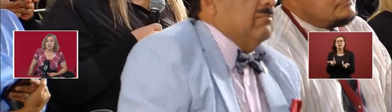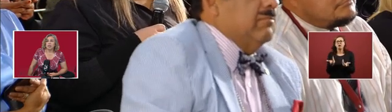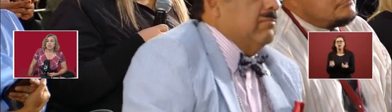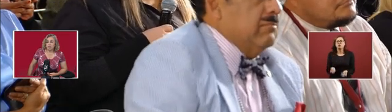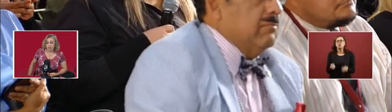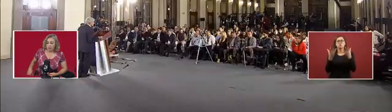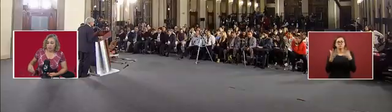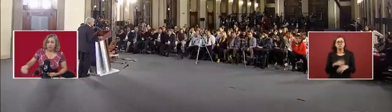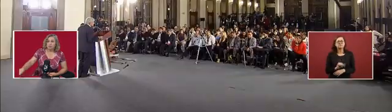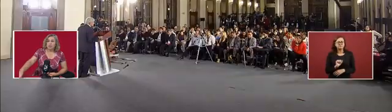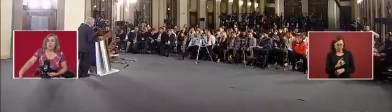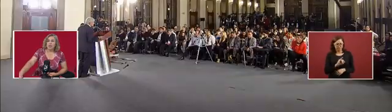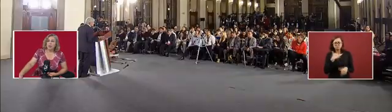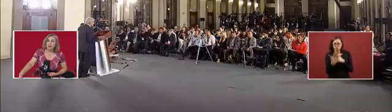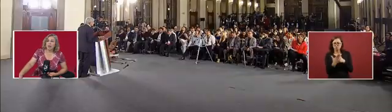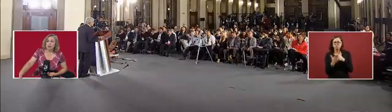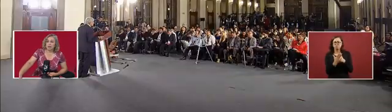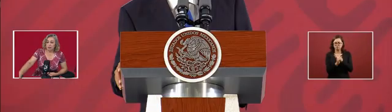inattention.